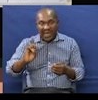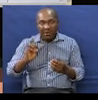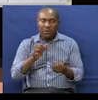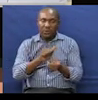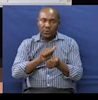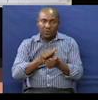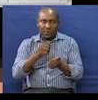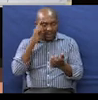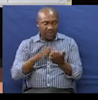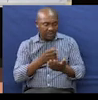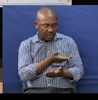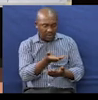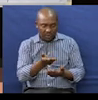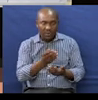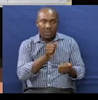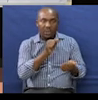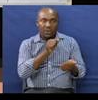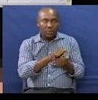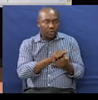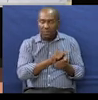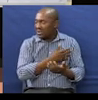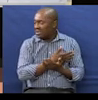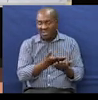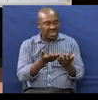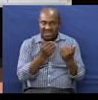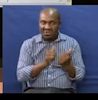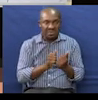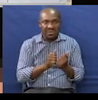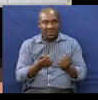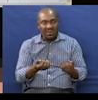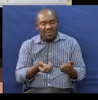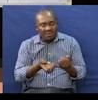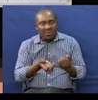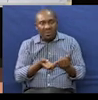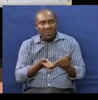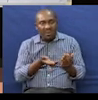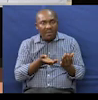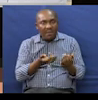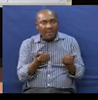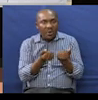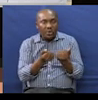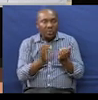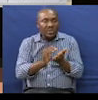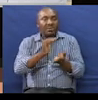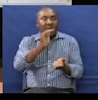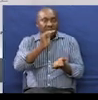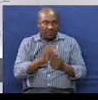could not produce much in which the society could reserve for future